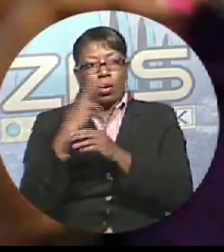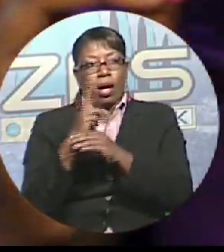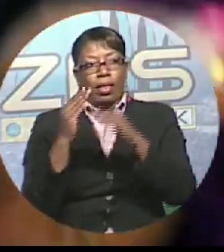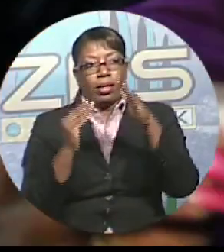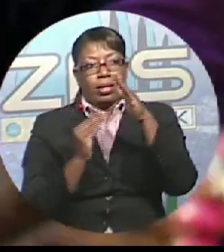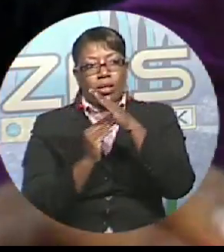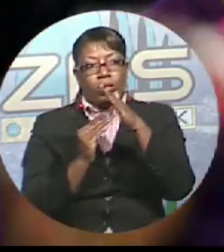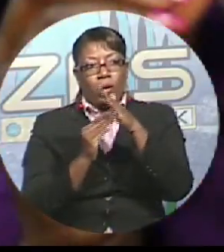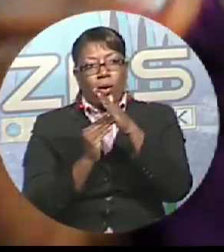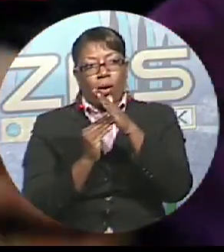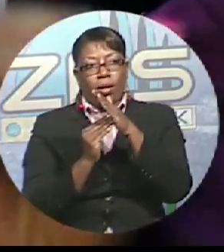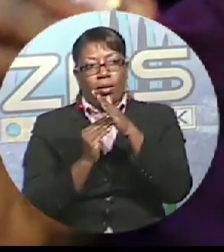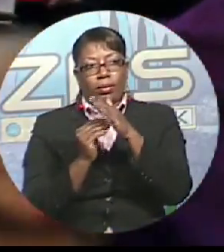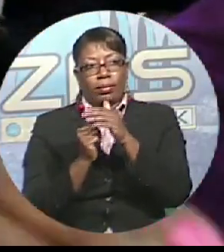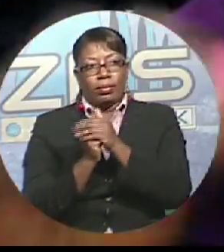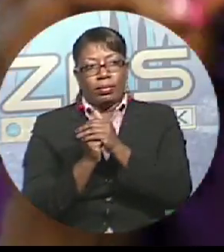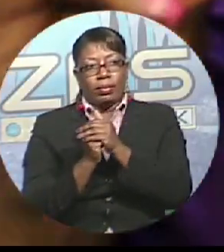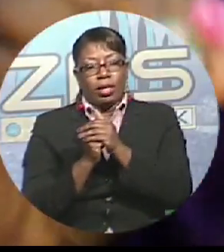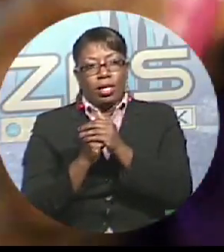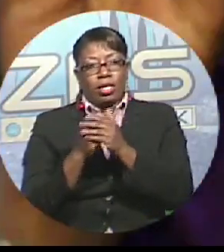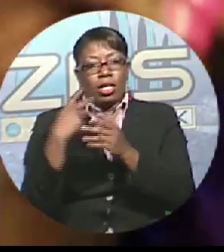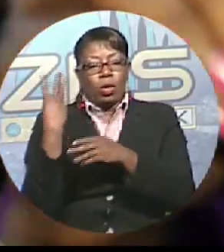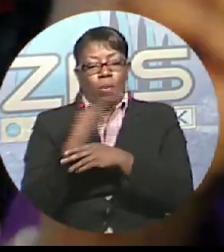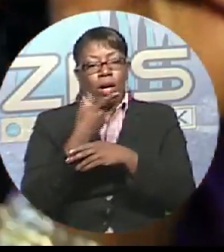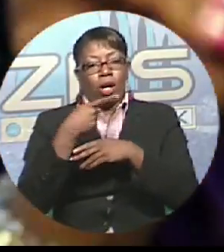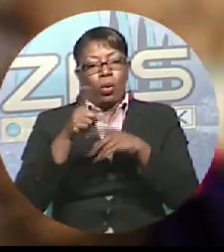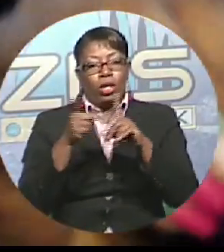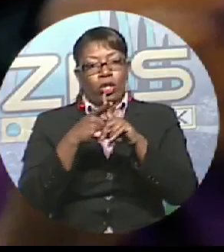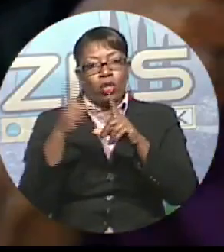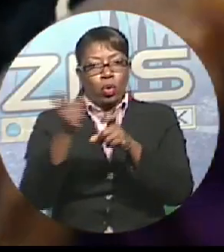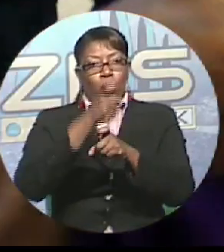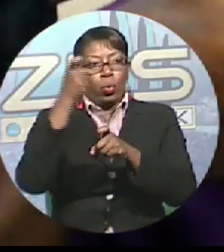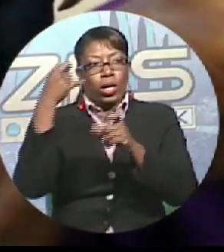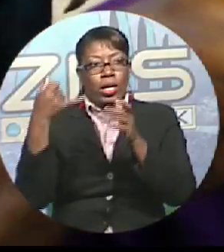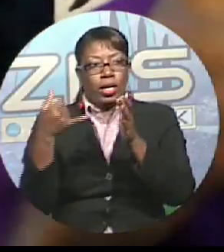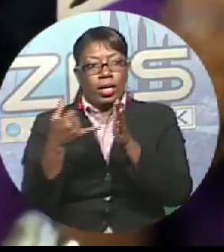We had a win, but we needed to win it and the points.